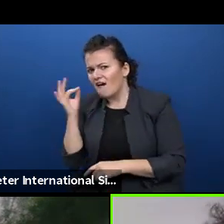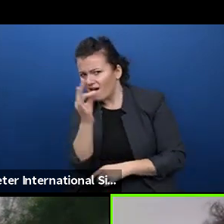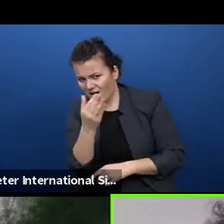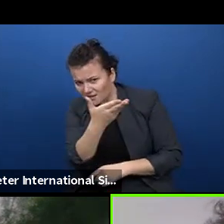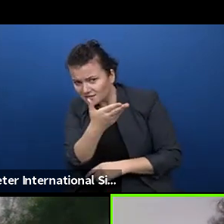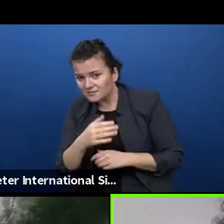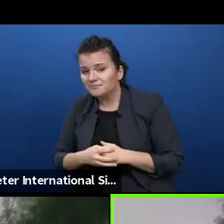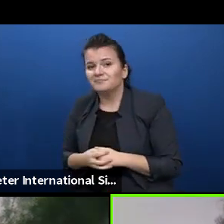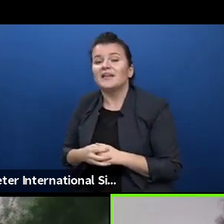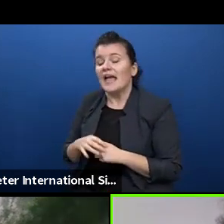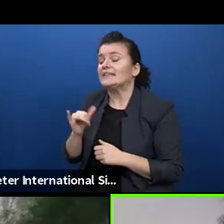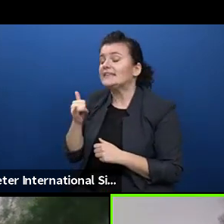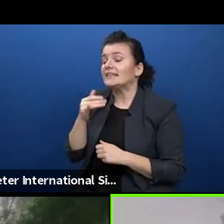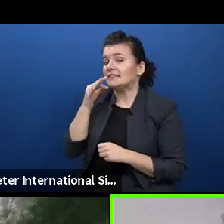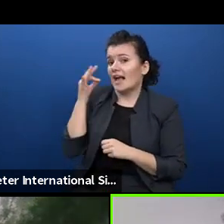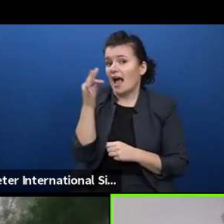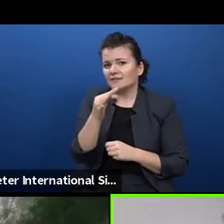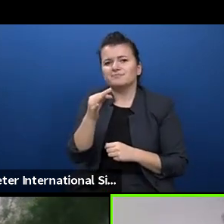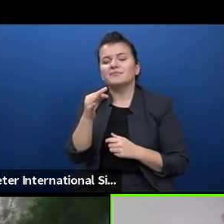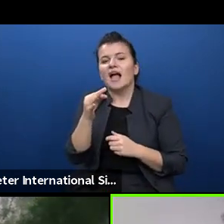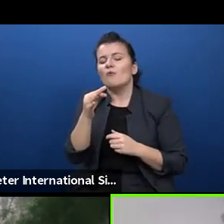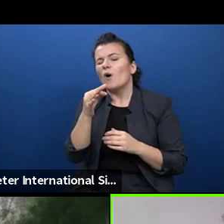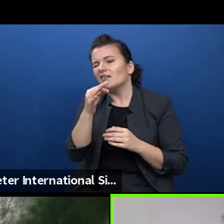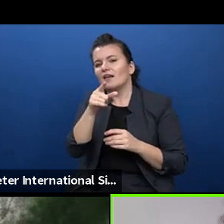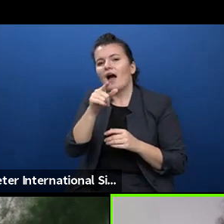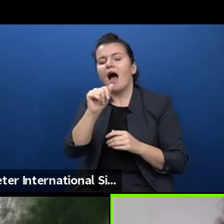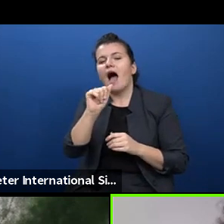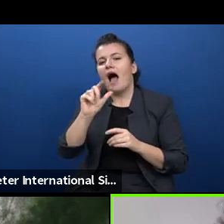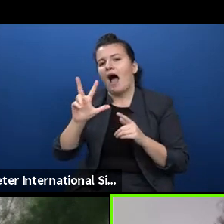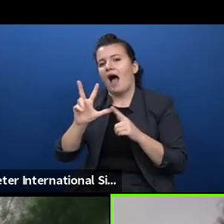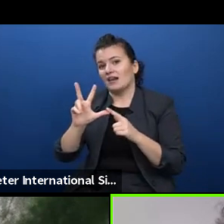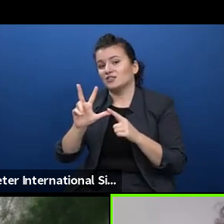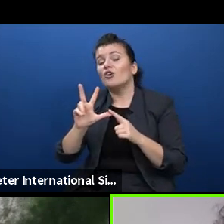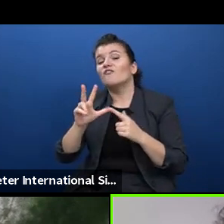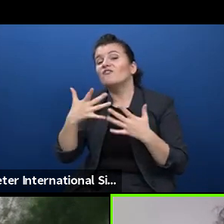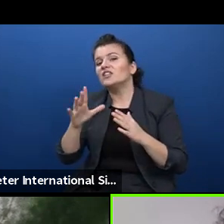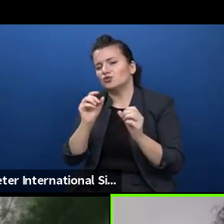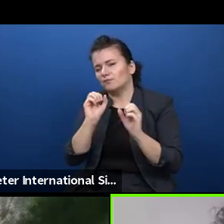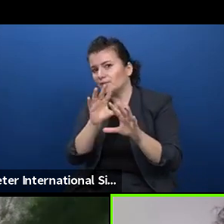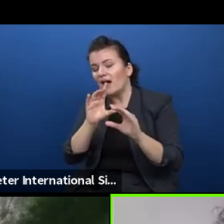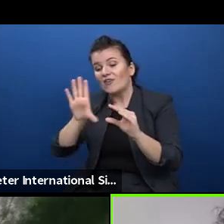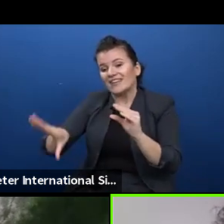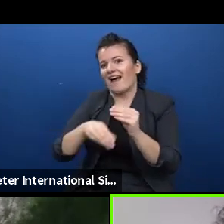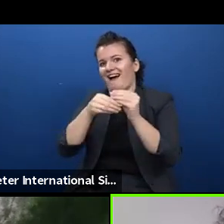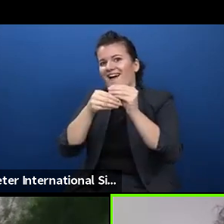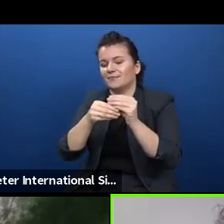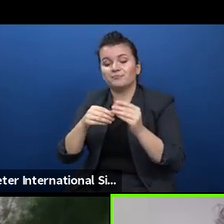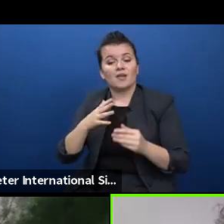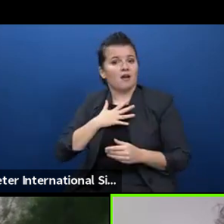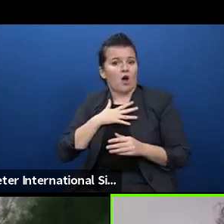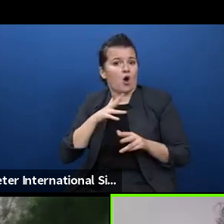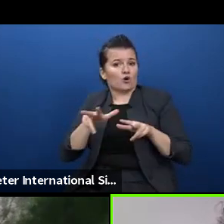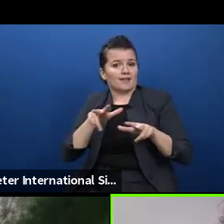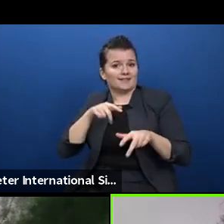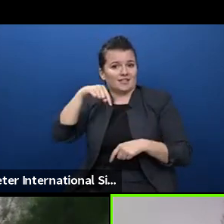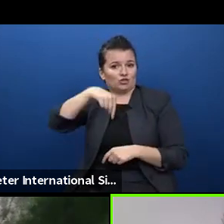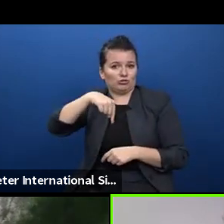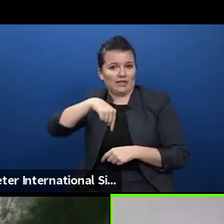to add something to what Alison said about our experience within our organization here. You know, a lot of people